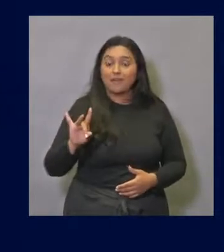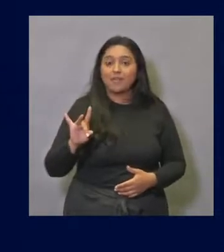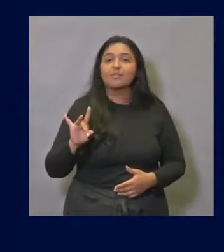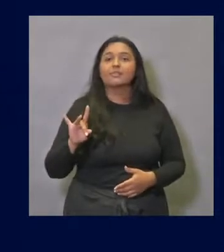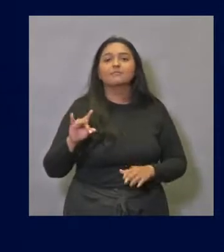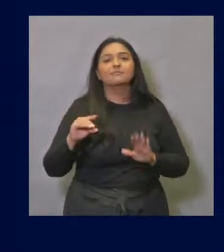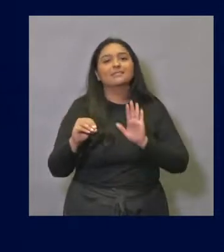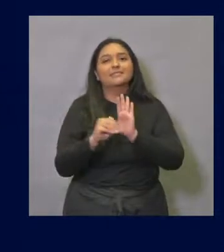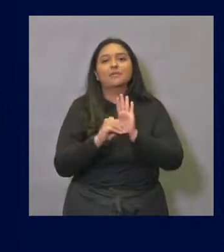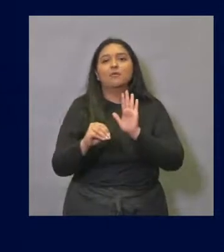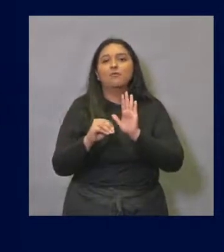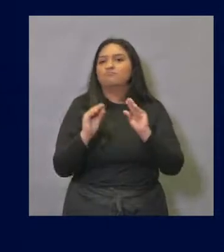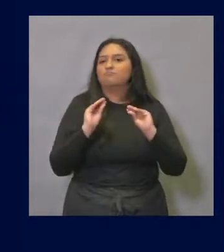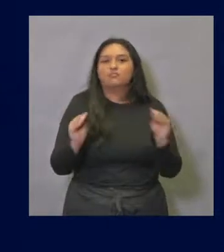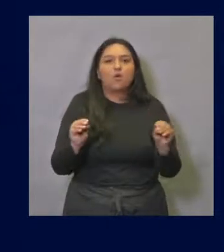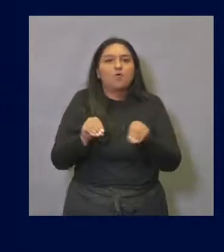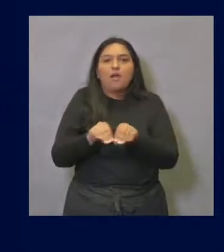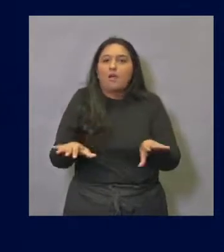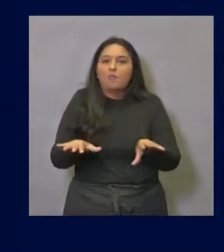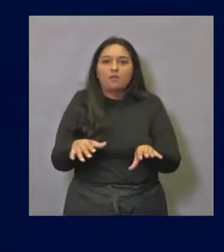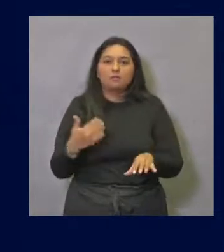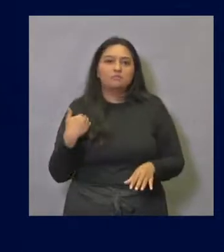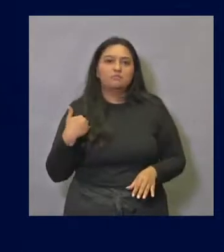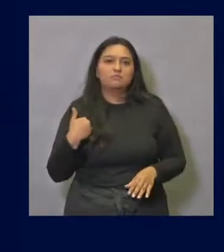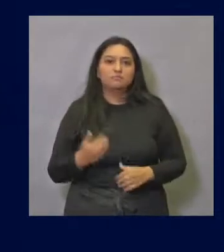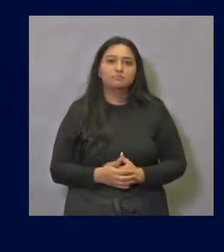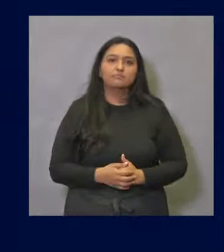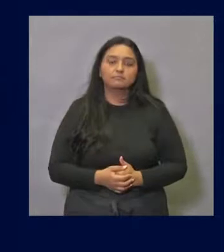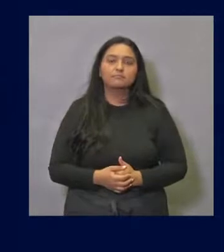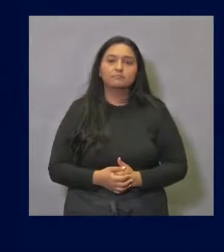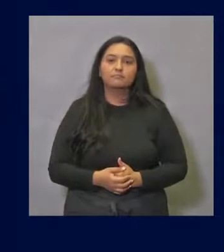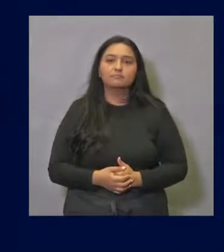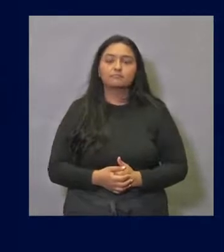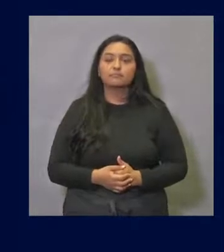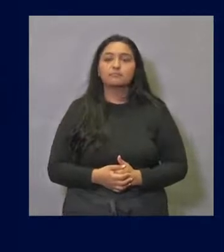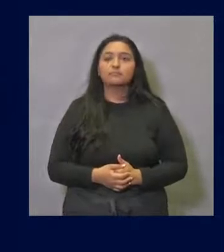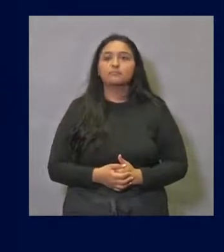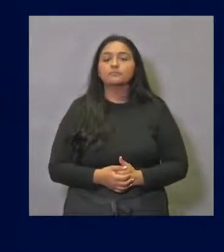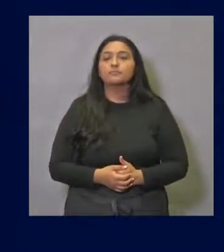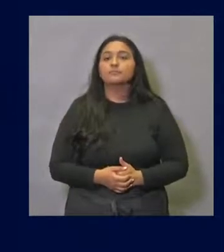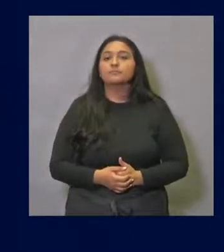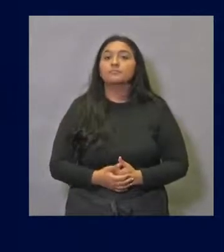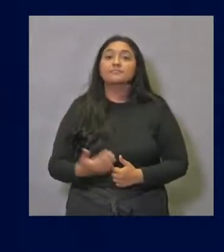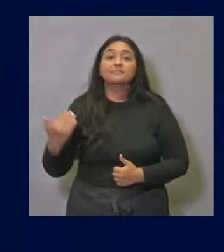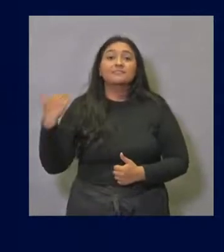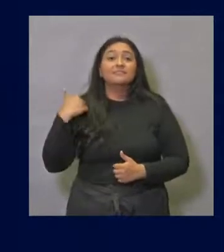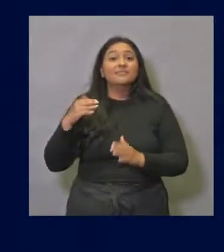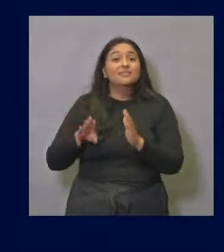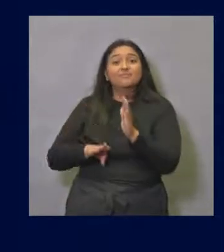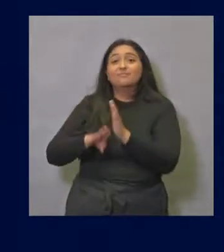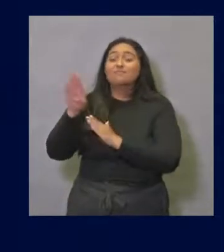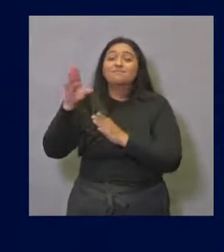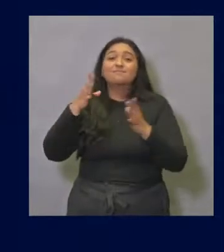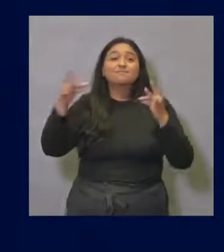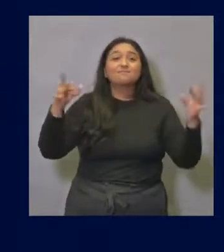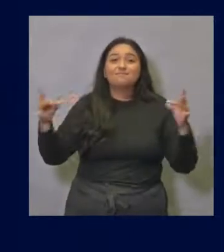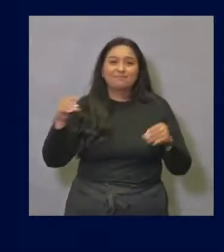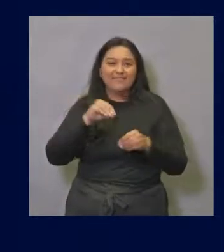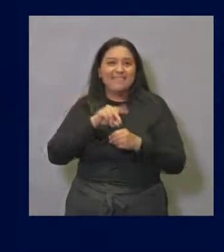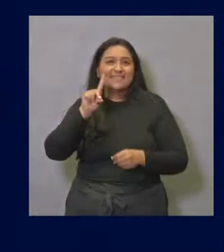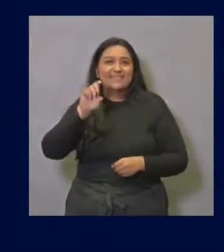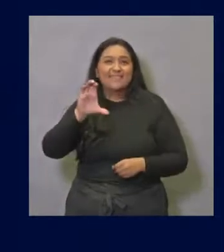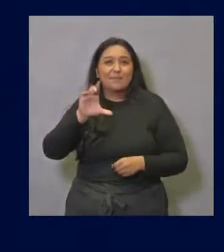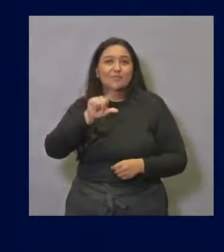in long-term care and congregate residential settings. During the peak of the surge in early December, there were